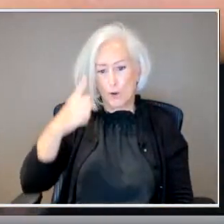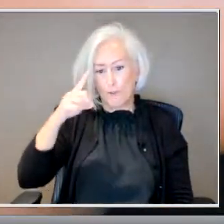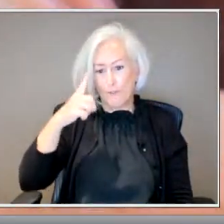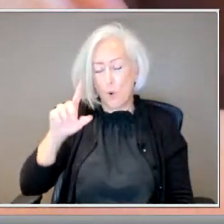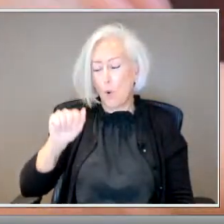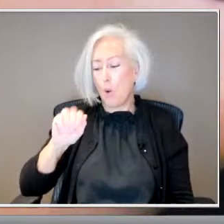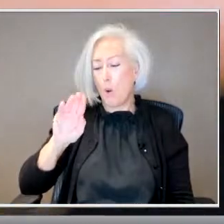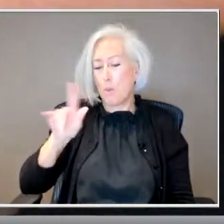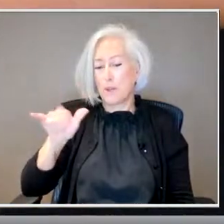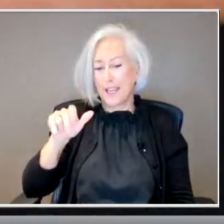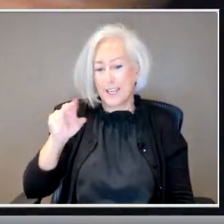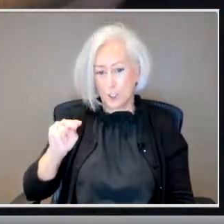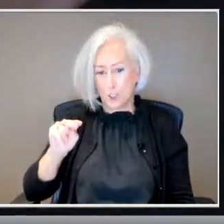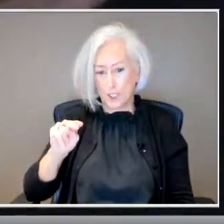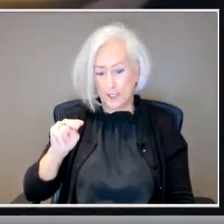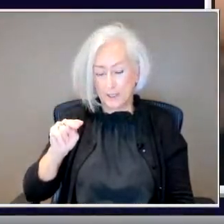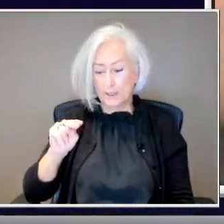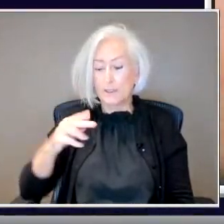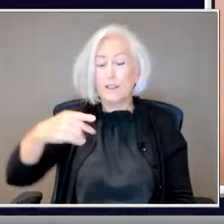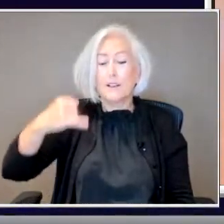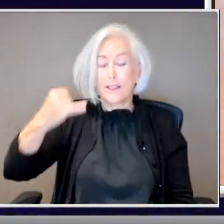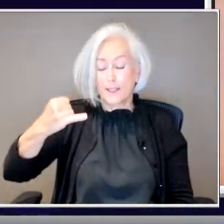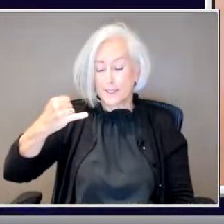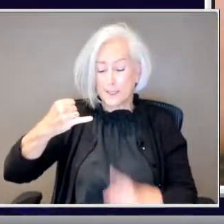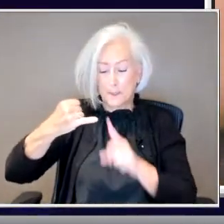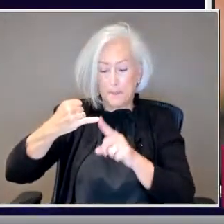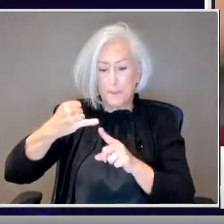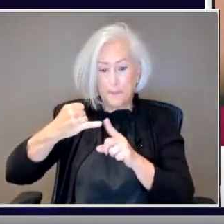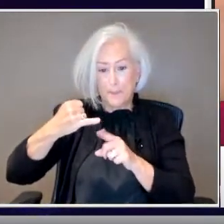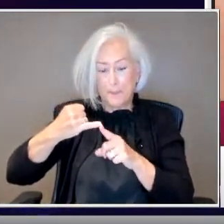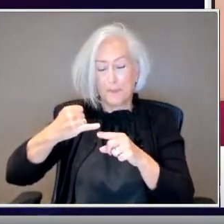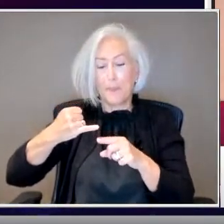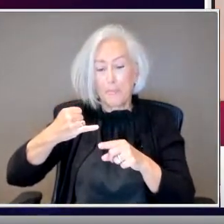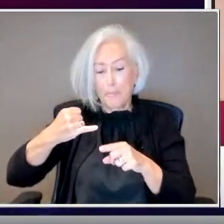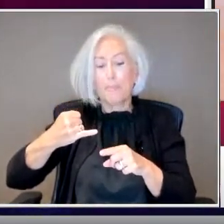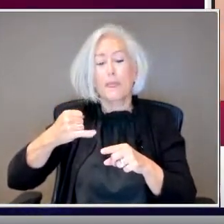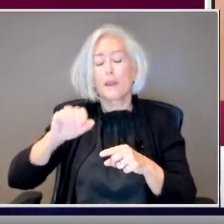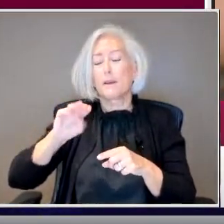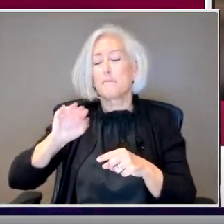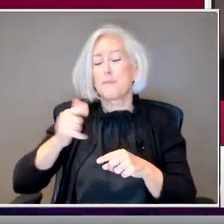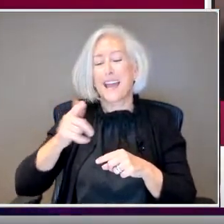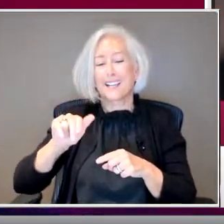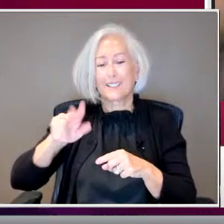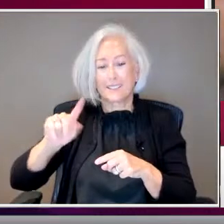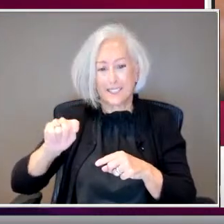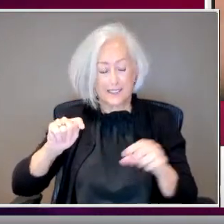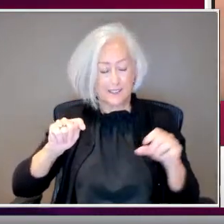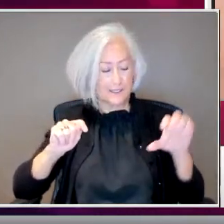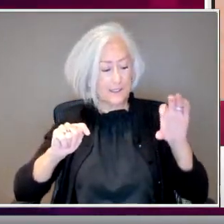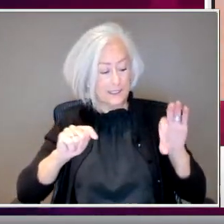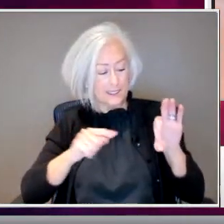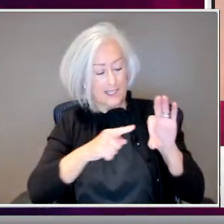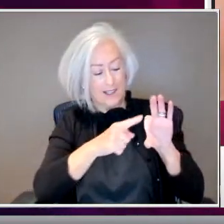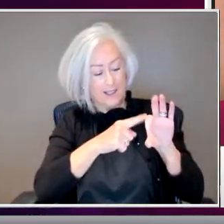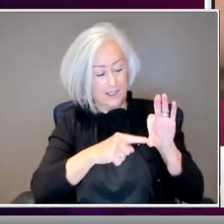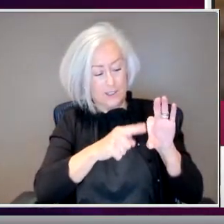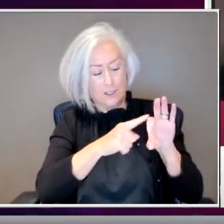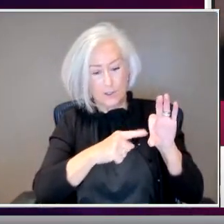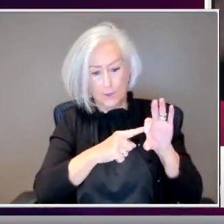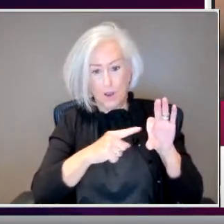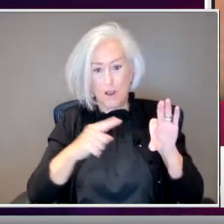and a magnetic chip inside. And that magnetic chip can be controlled by the magnet, which is the person is holding it in his